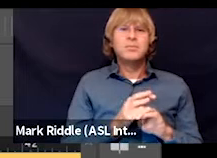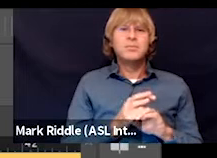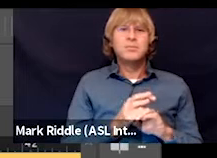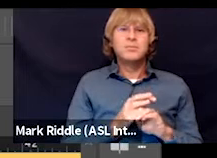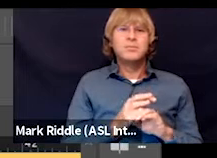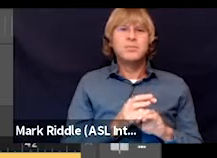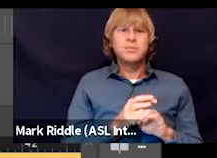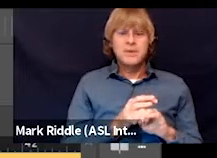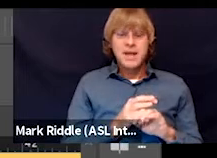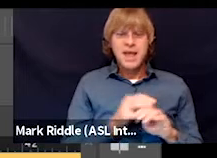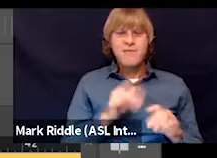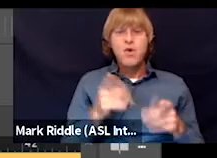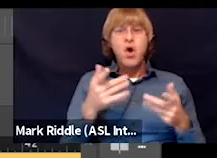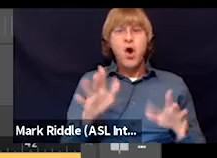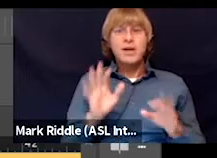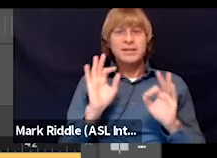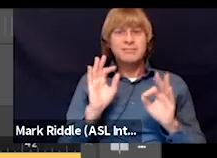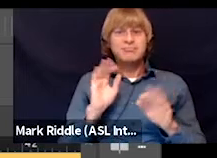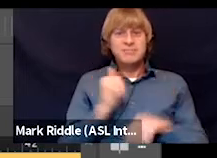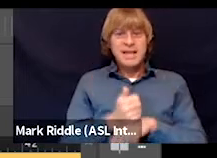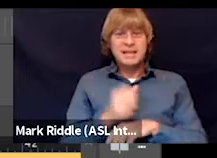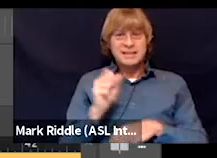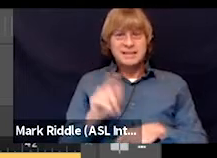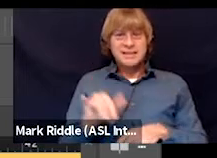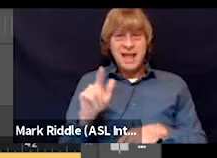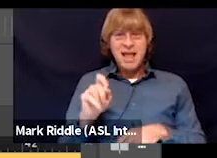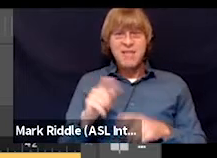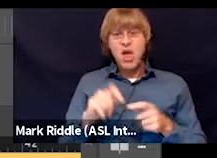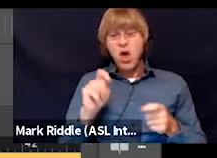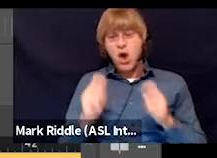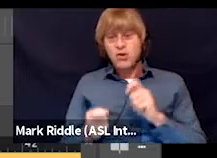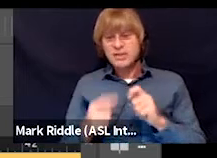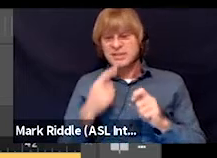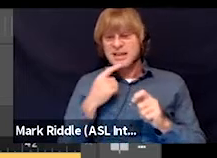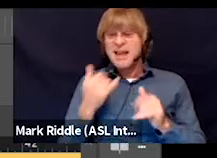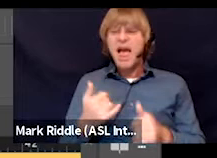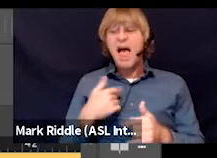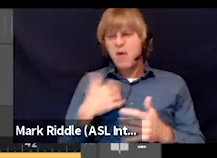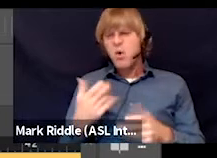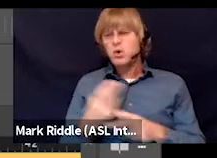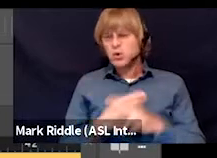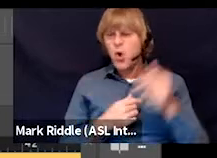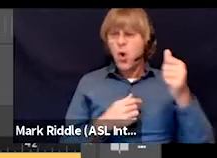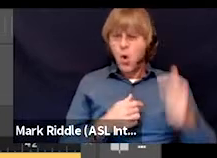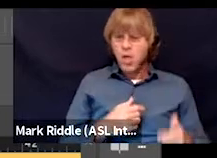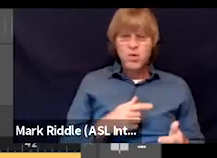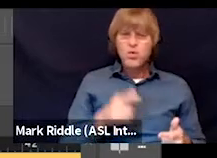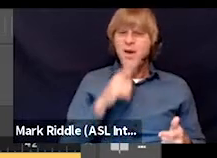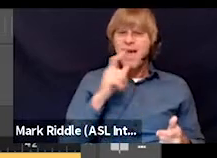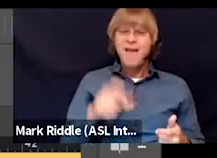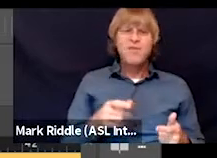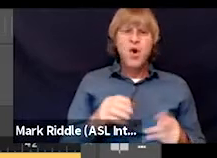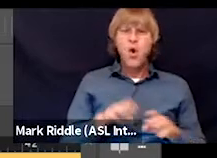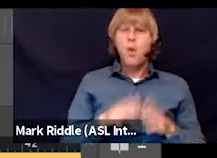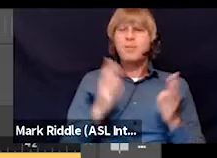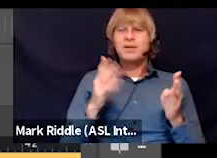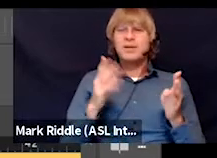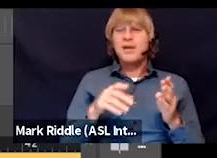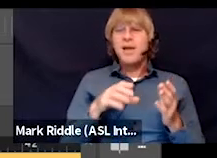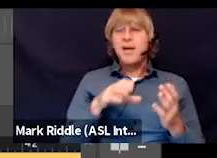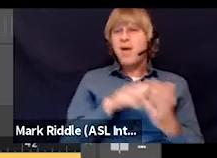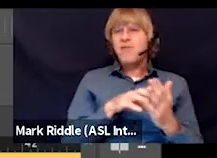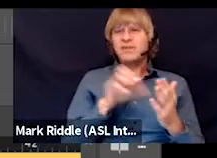So if you've made a style and then you alter it and go, well, that's now what I'm going to go with, you don't even have to open up your